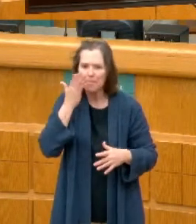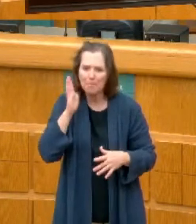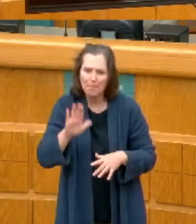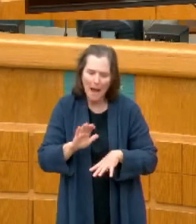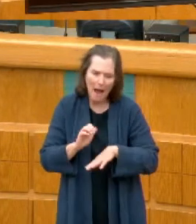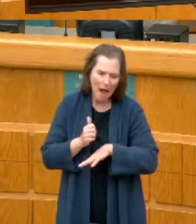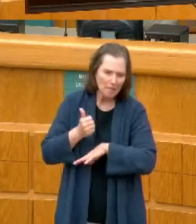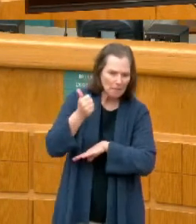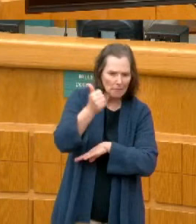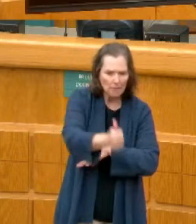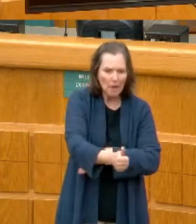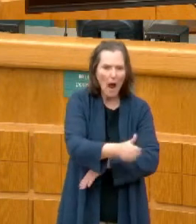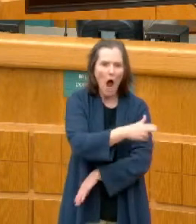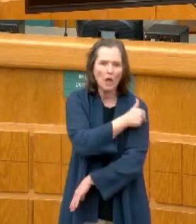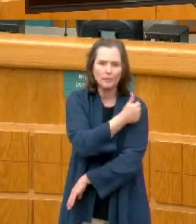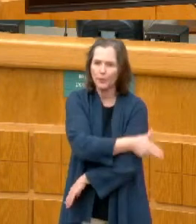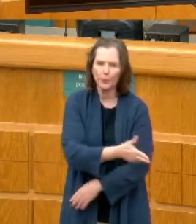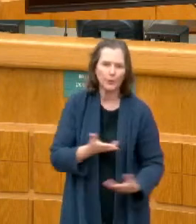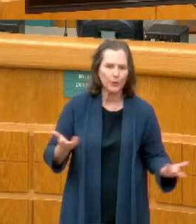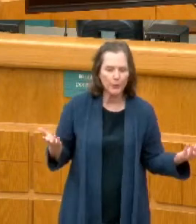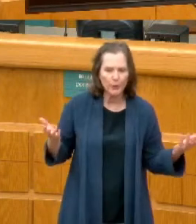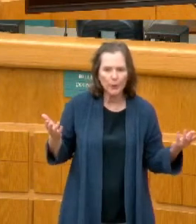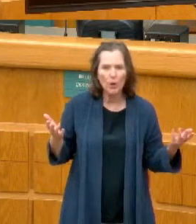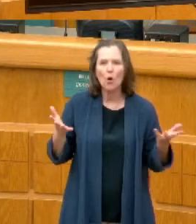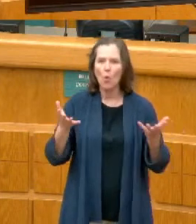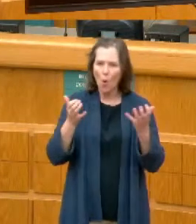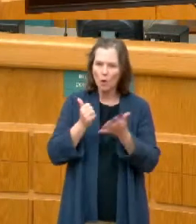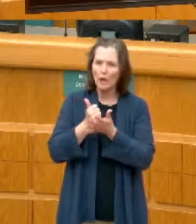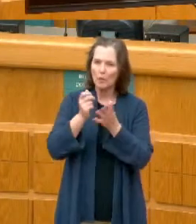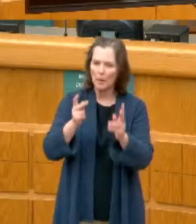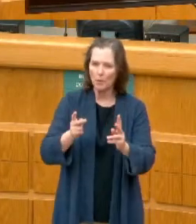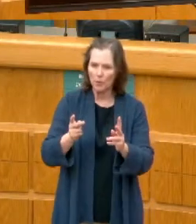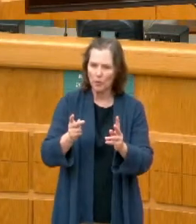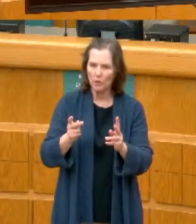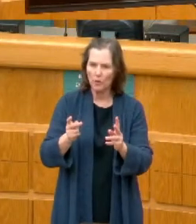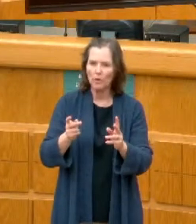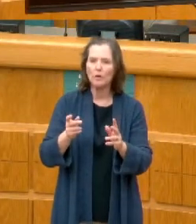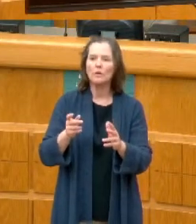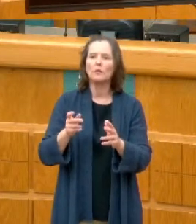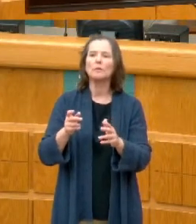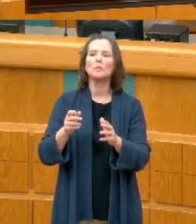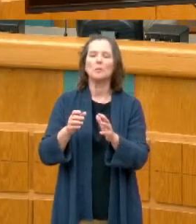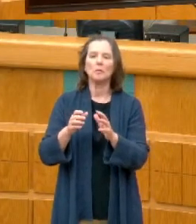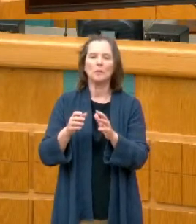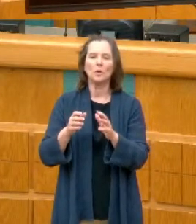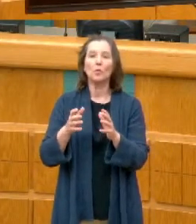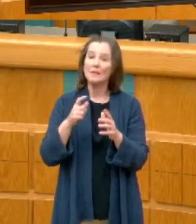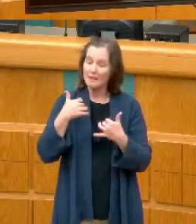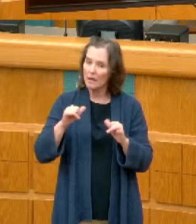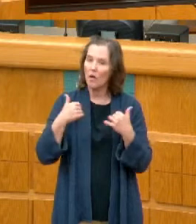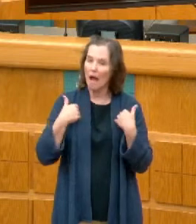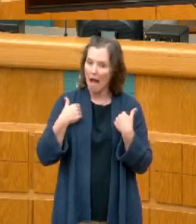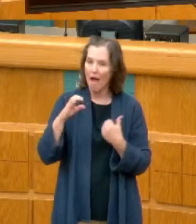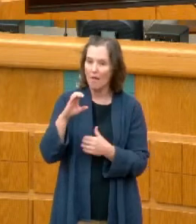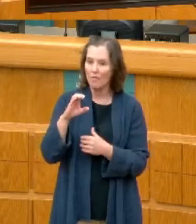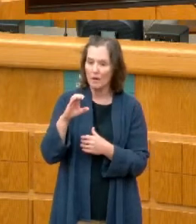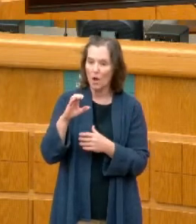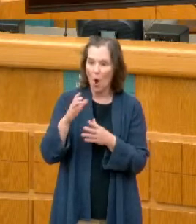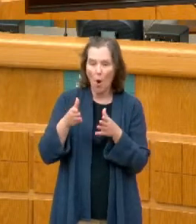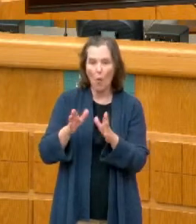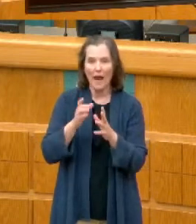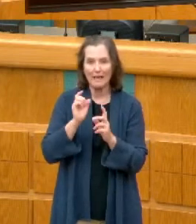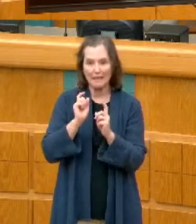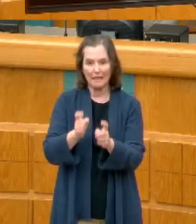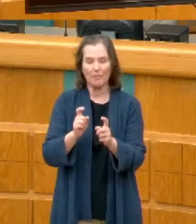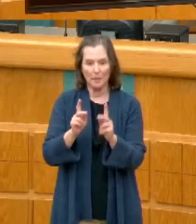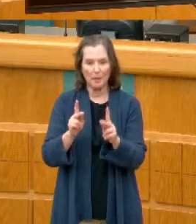that we can help those folks. We still have an active COVID clinic, and we'll provide to you, the media, the number again, but